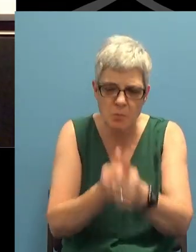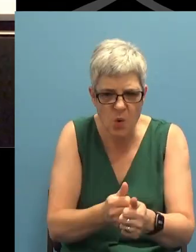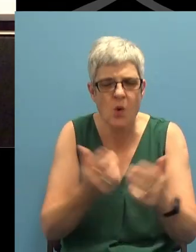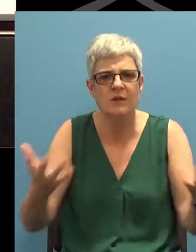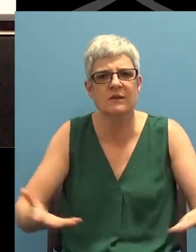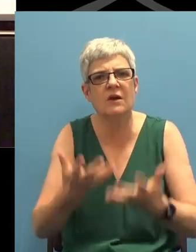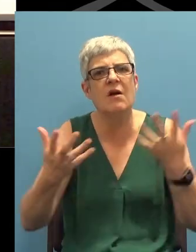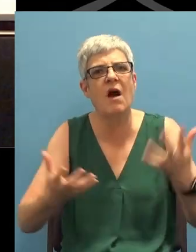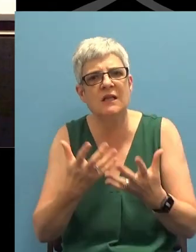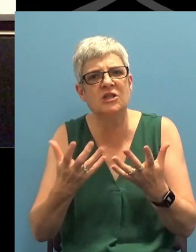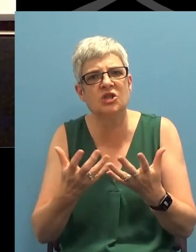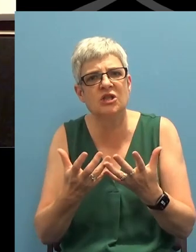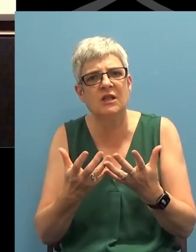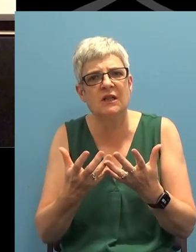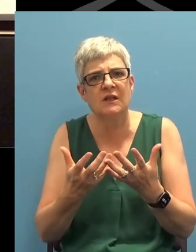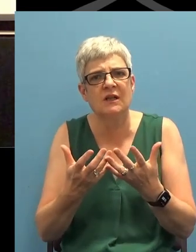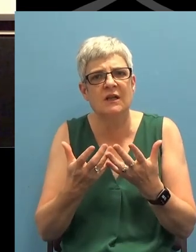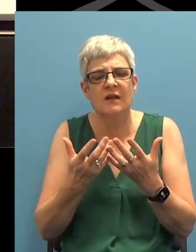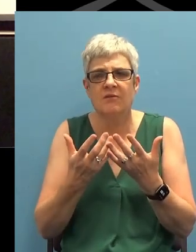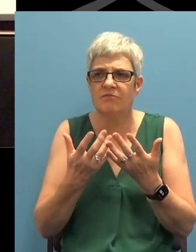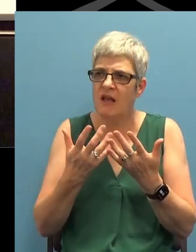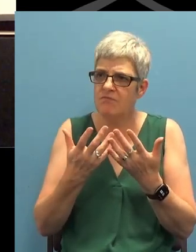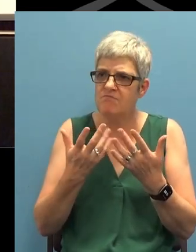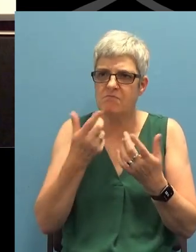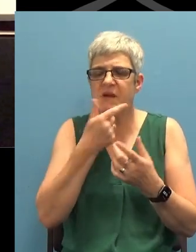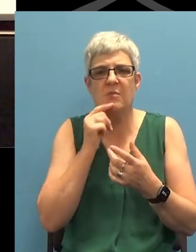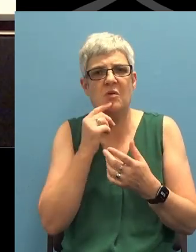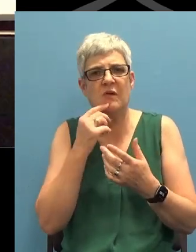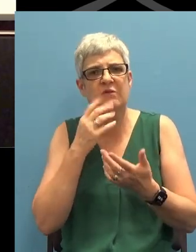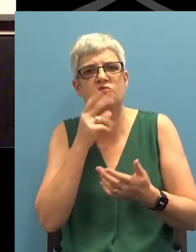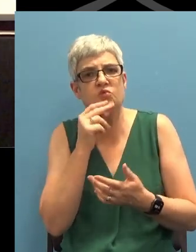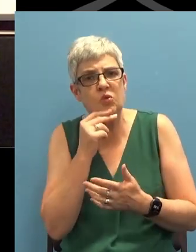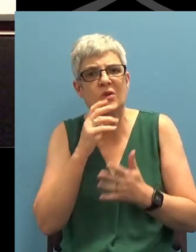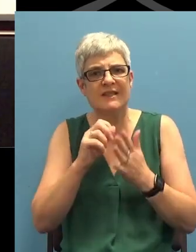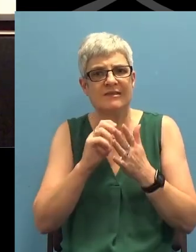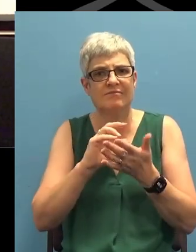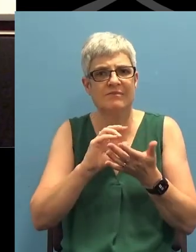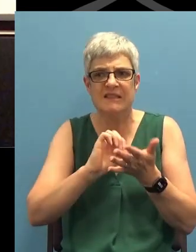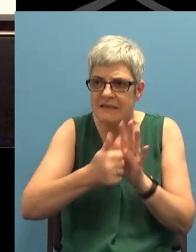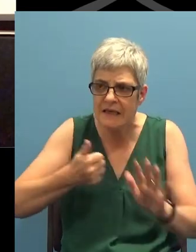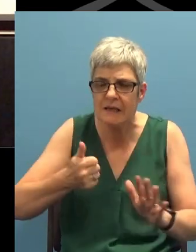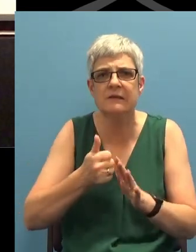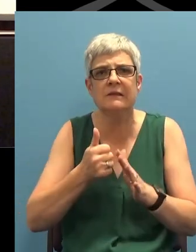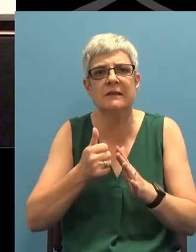create outlets for their skills and for their passions. And